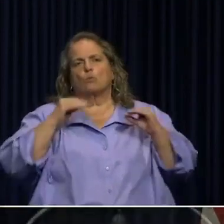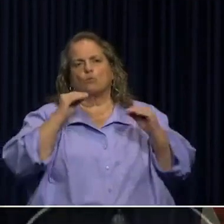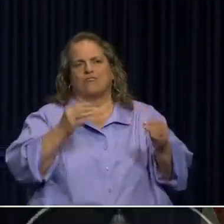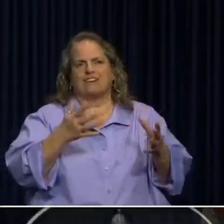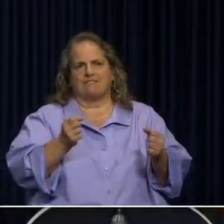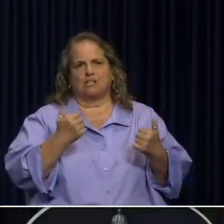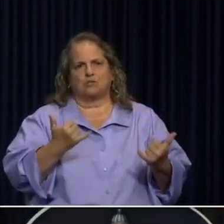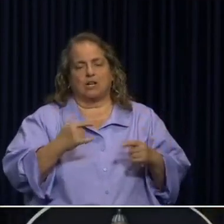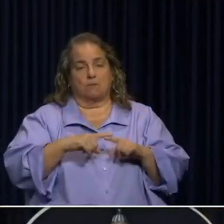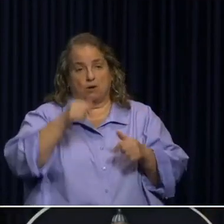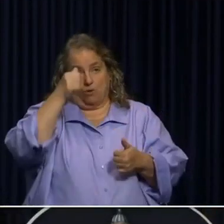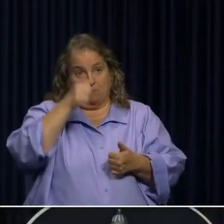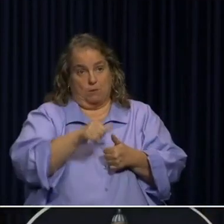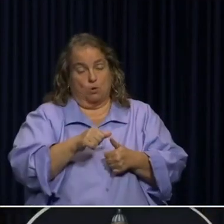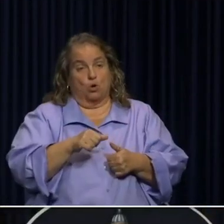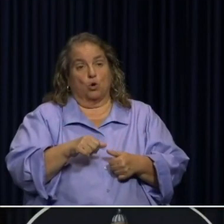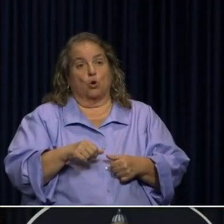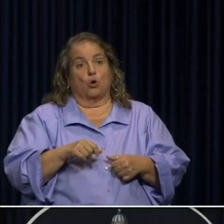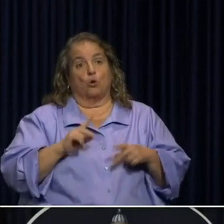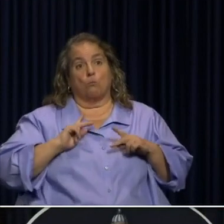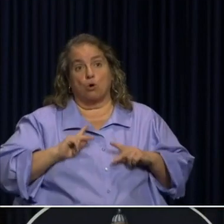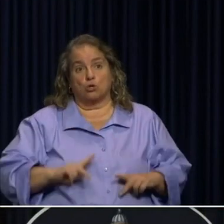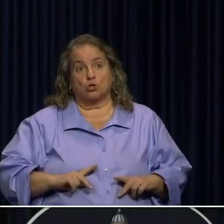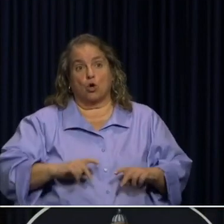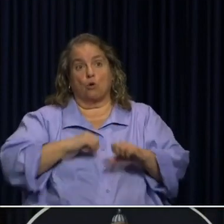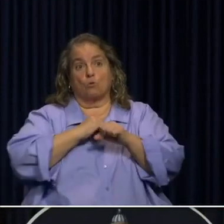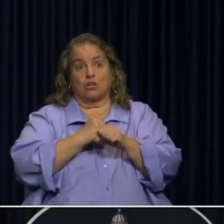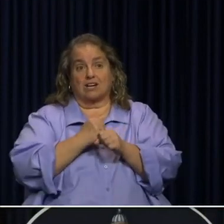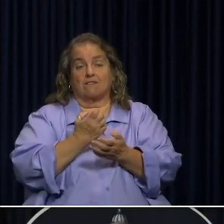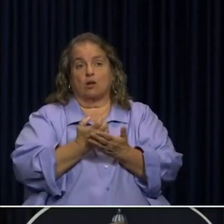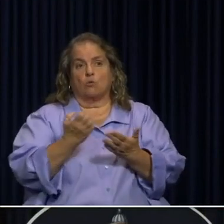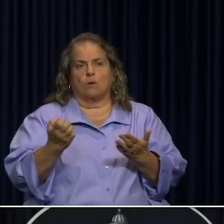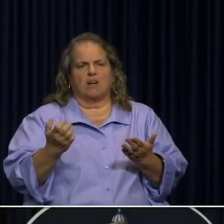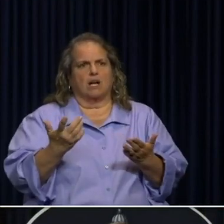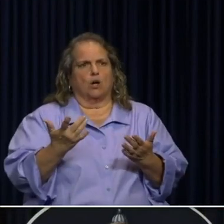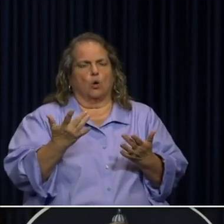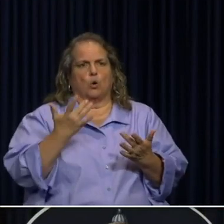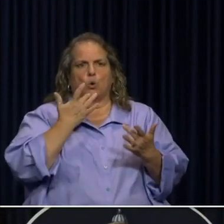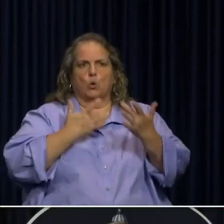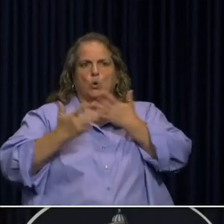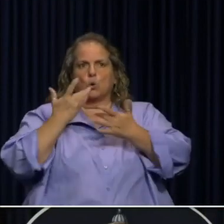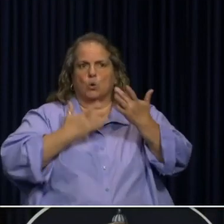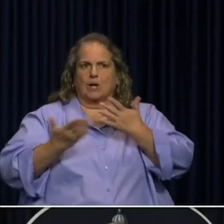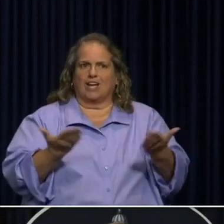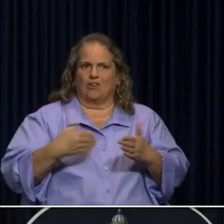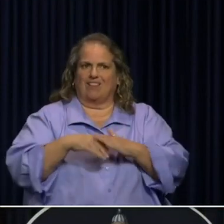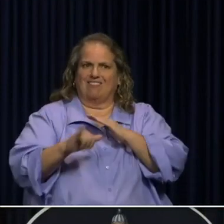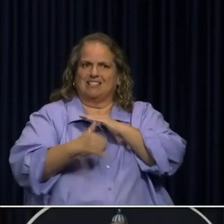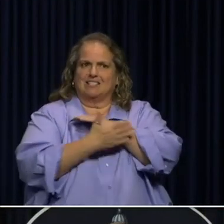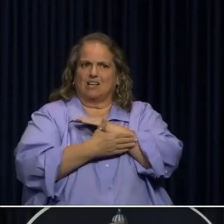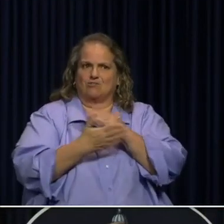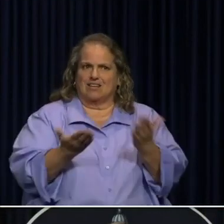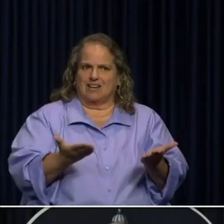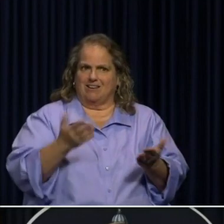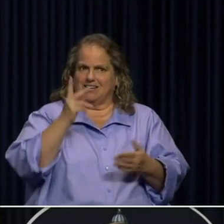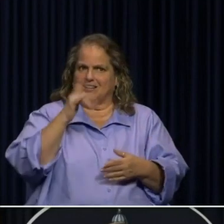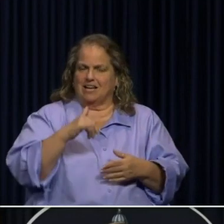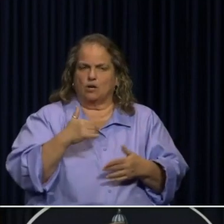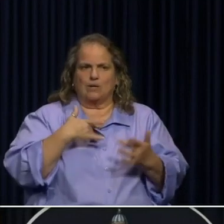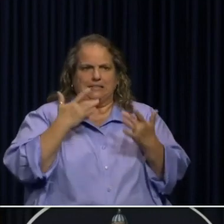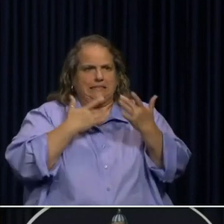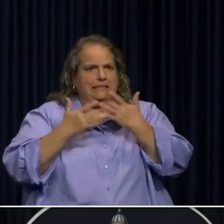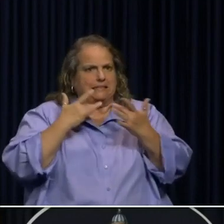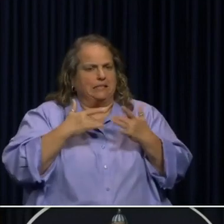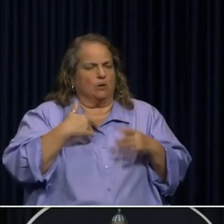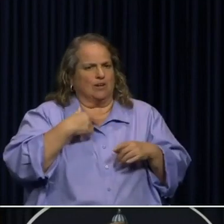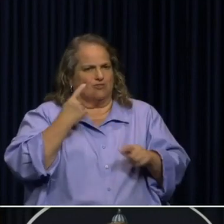remember, personal protective equipment is so scarce in this country right now. We work every day on trying to buy it. It